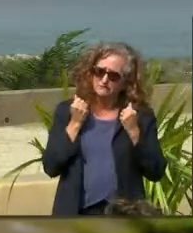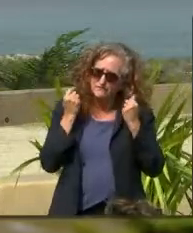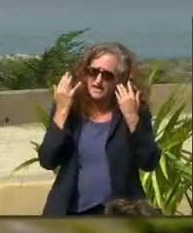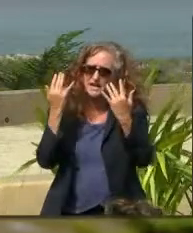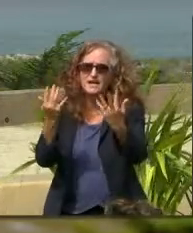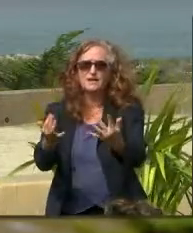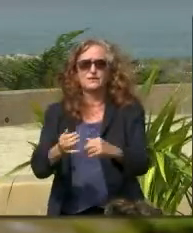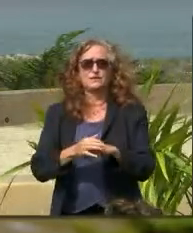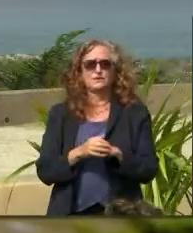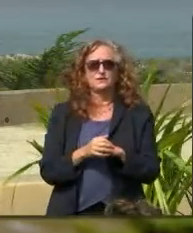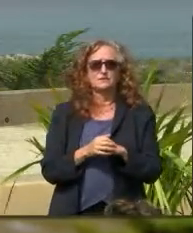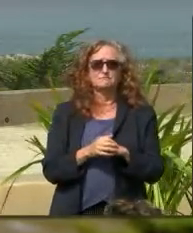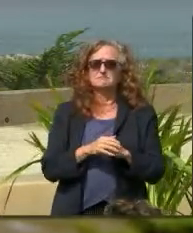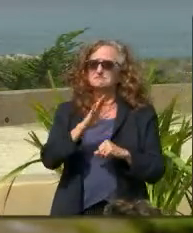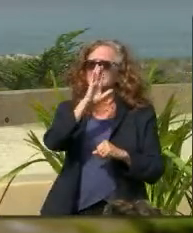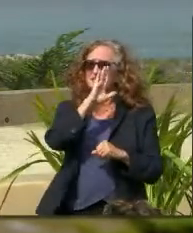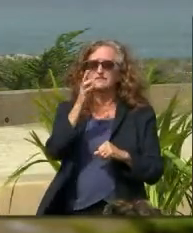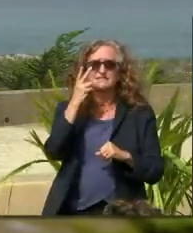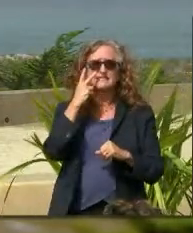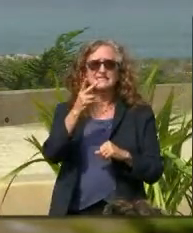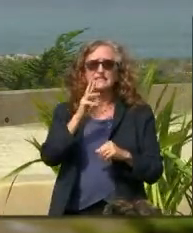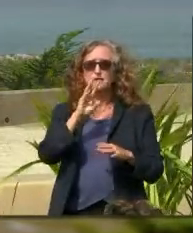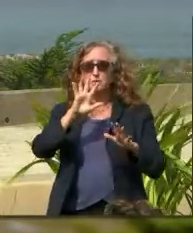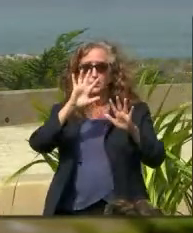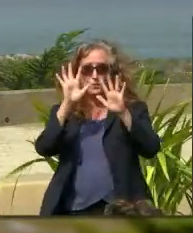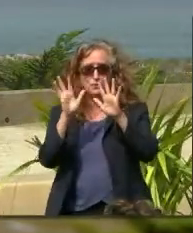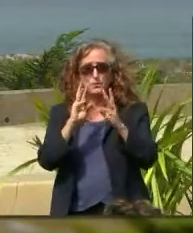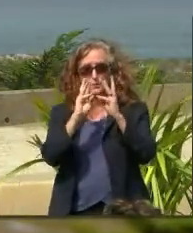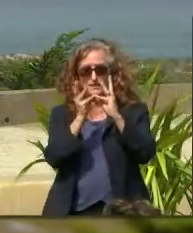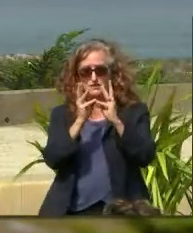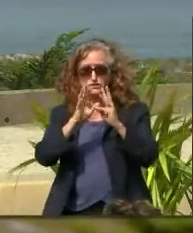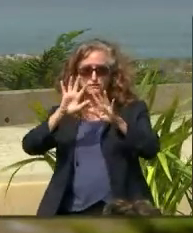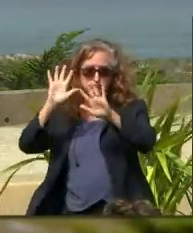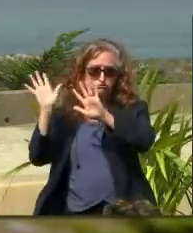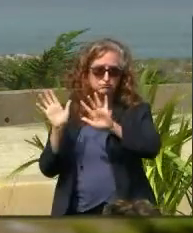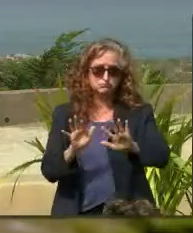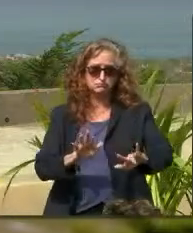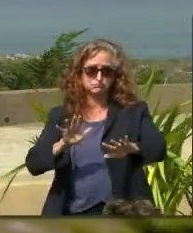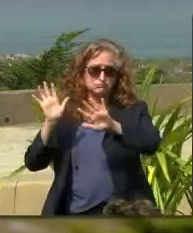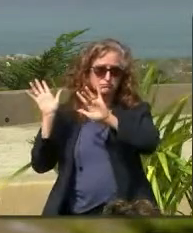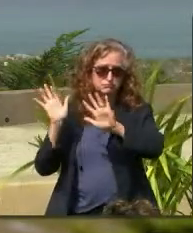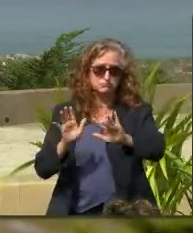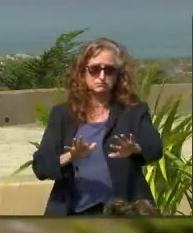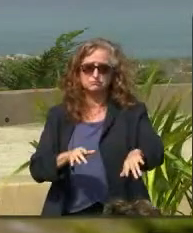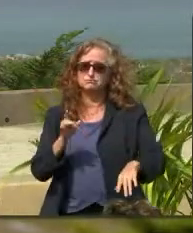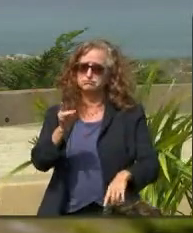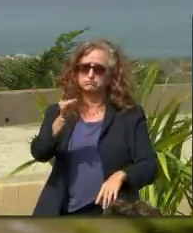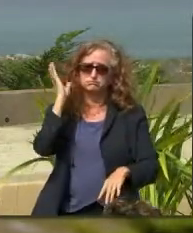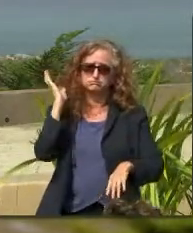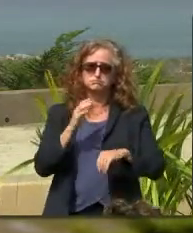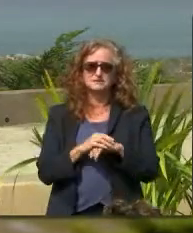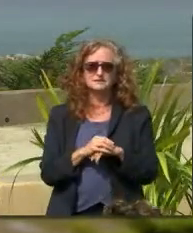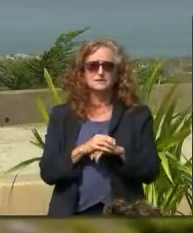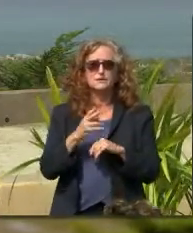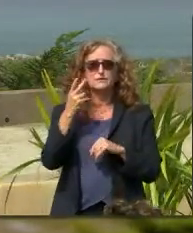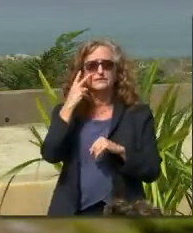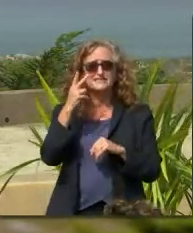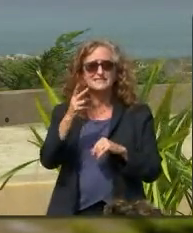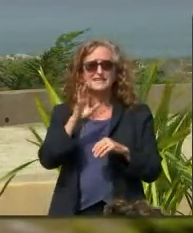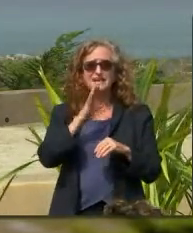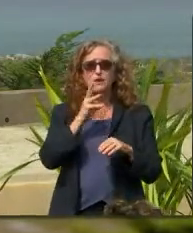heat, and unprecedented winter storms. And in the last couple of years, we have seen damages to our